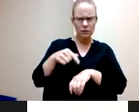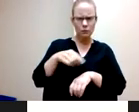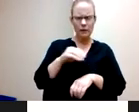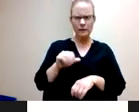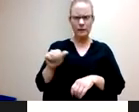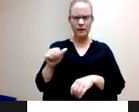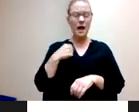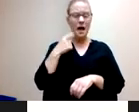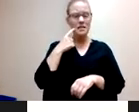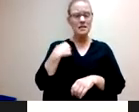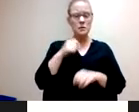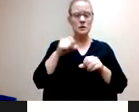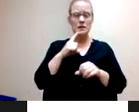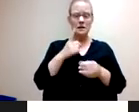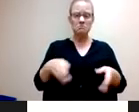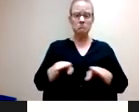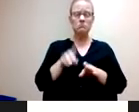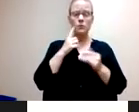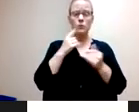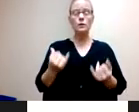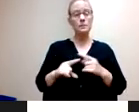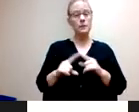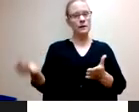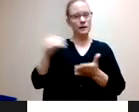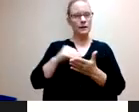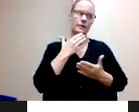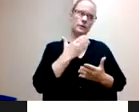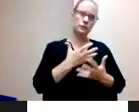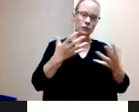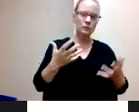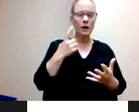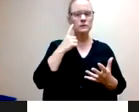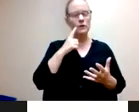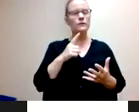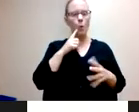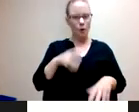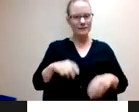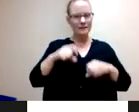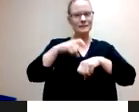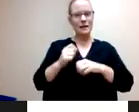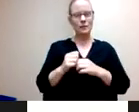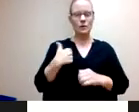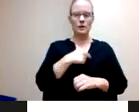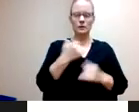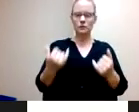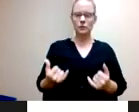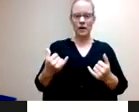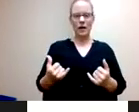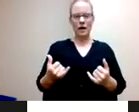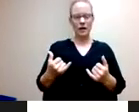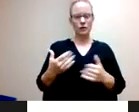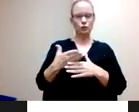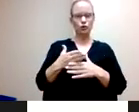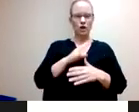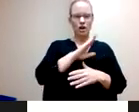maybe conclude for the day. But again, thank you so much for taking the time with us today to share just your vast knowledge